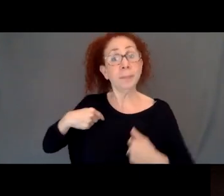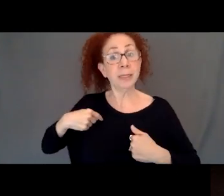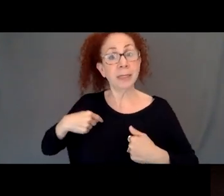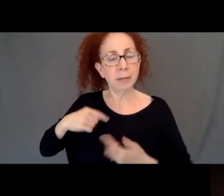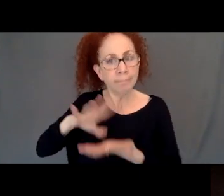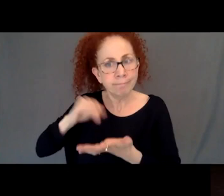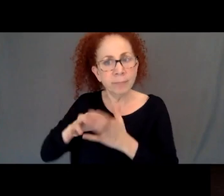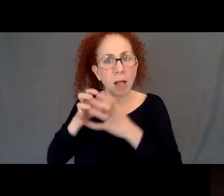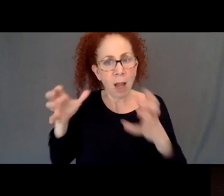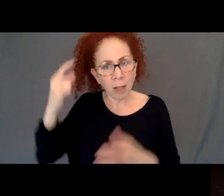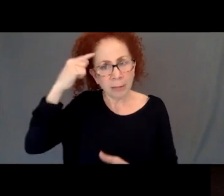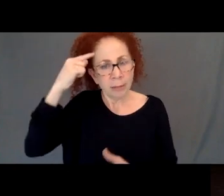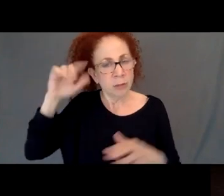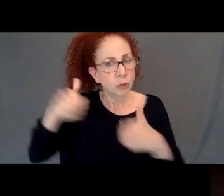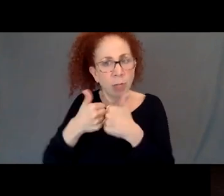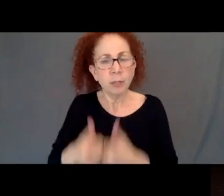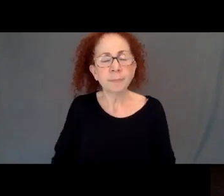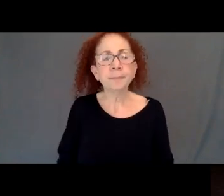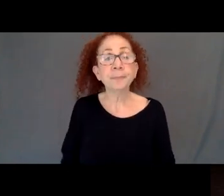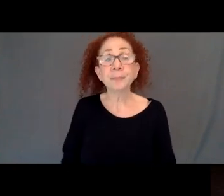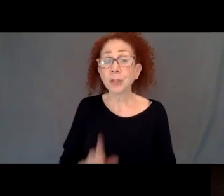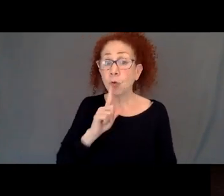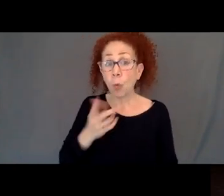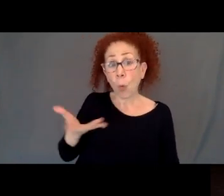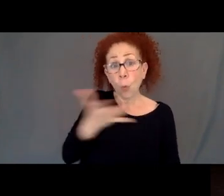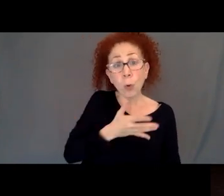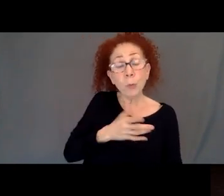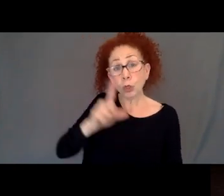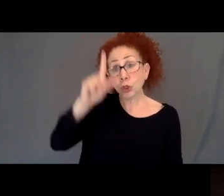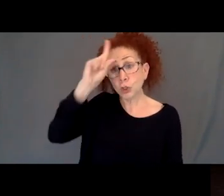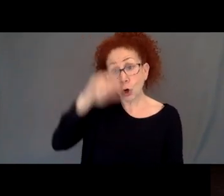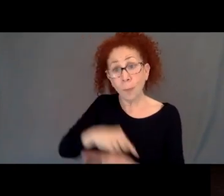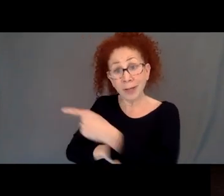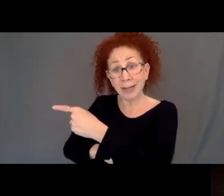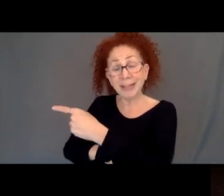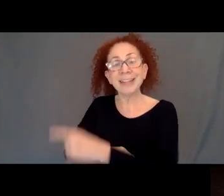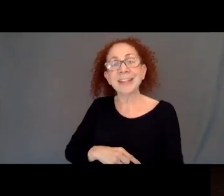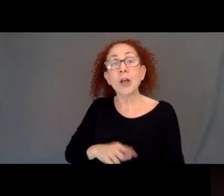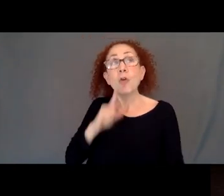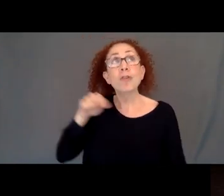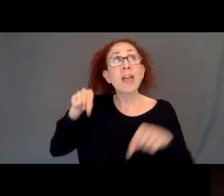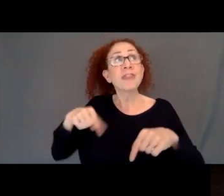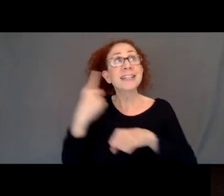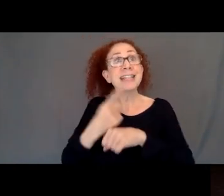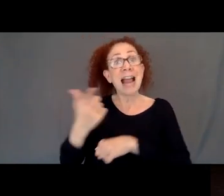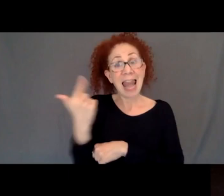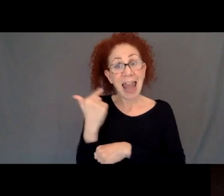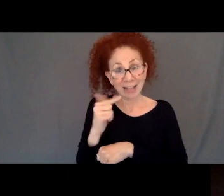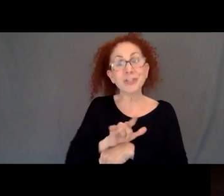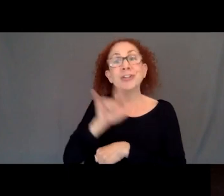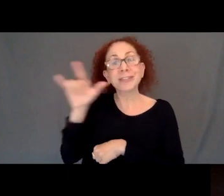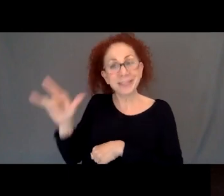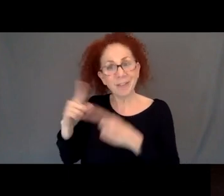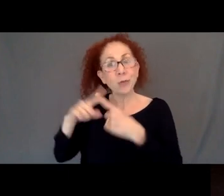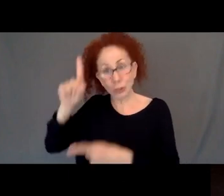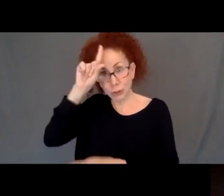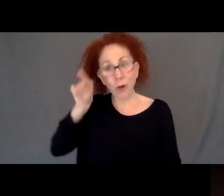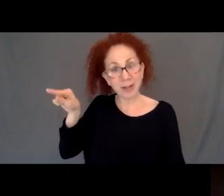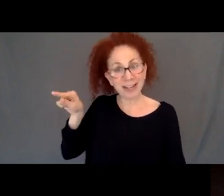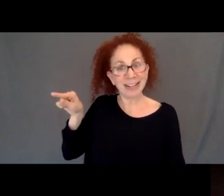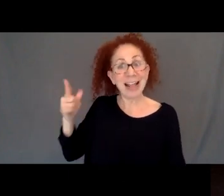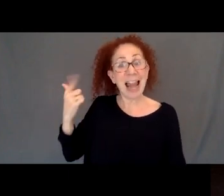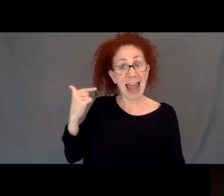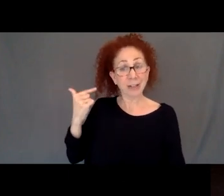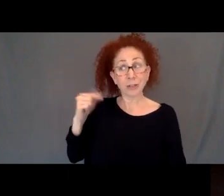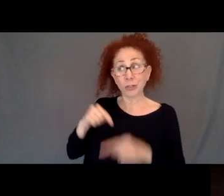personally. And we were actually in Germany. We were leaving for Germany this day last year. So we were there